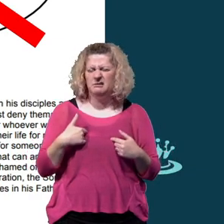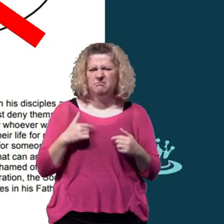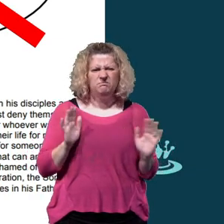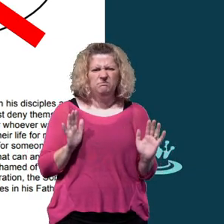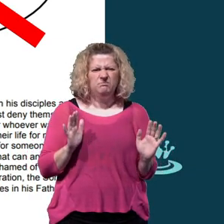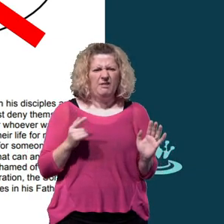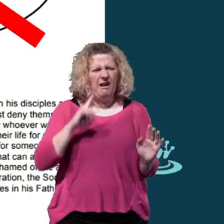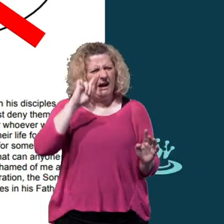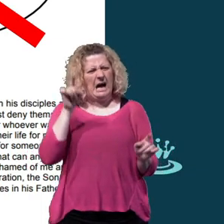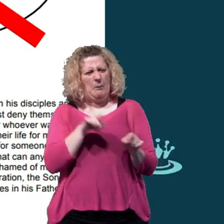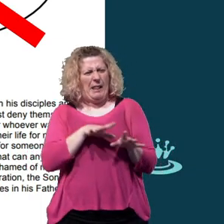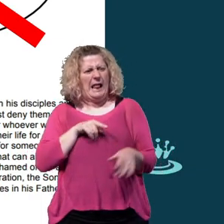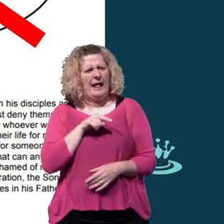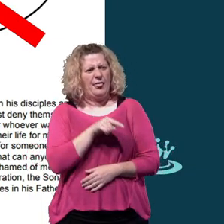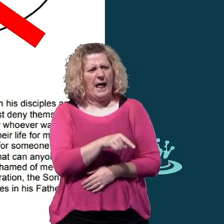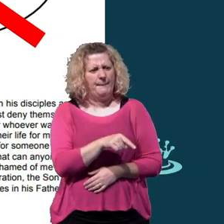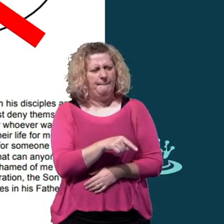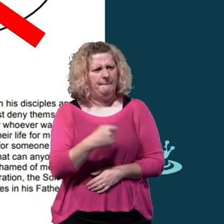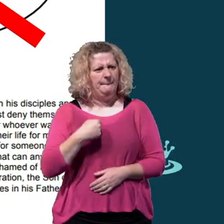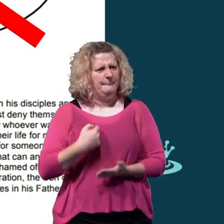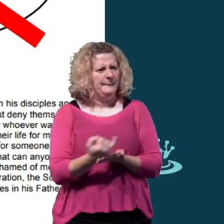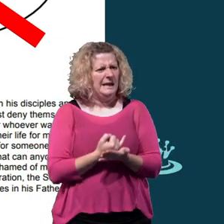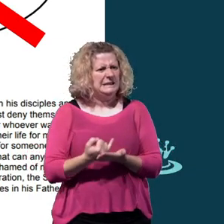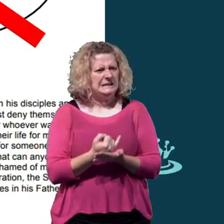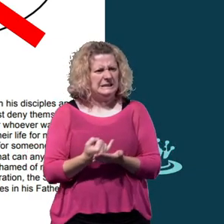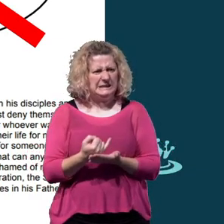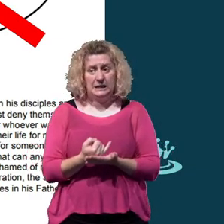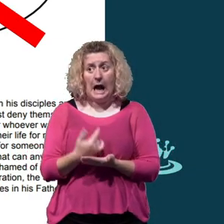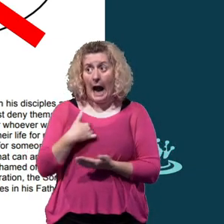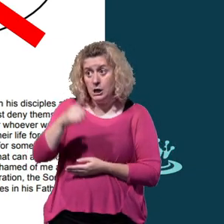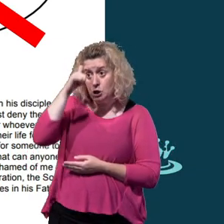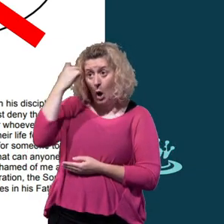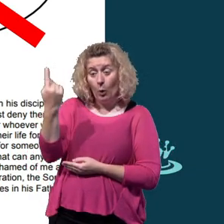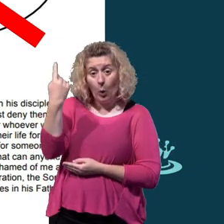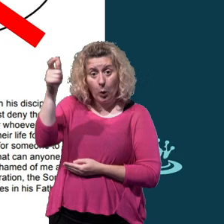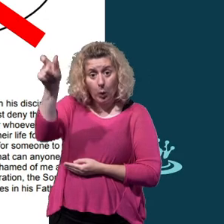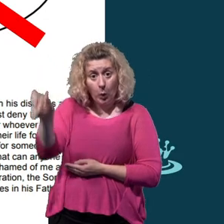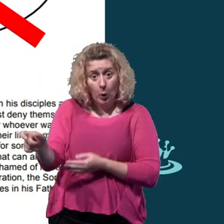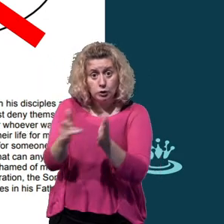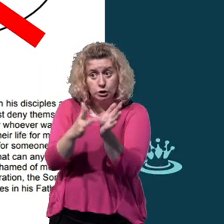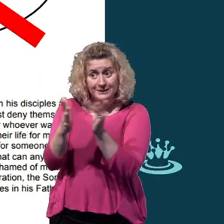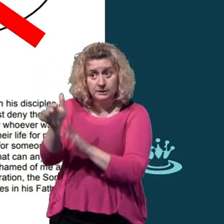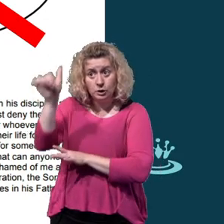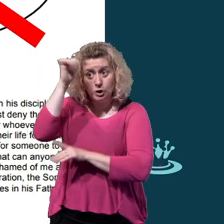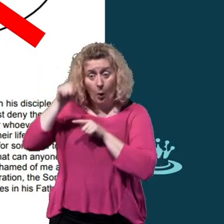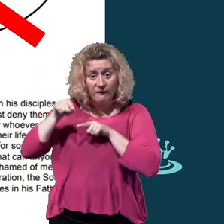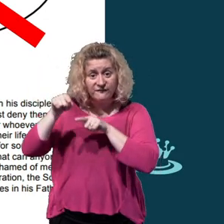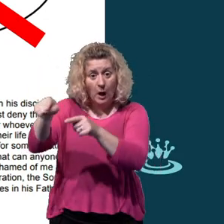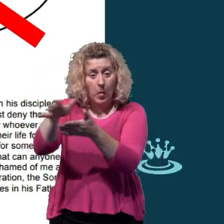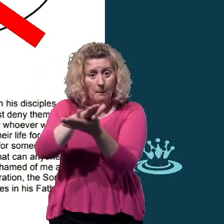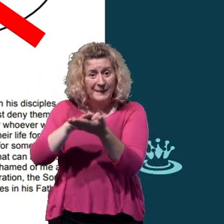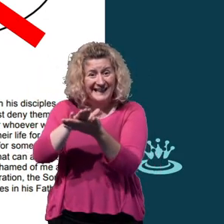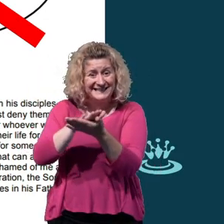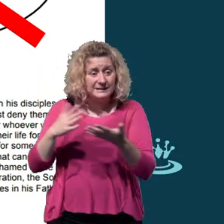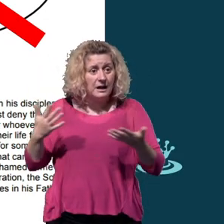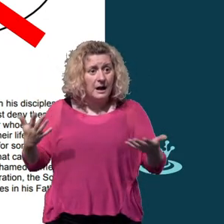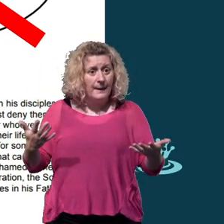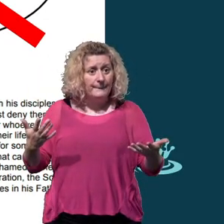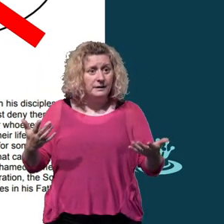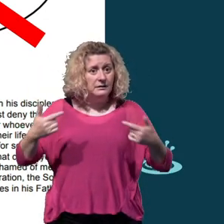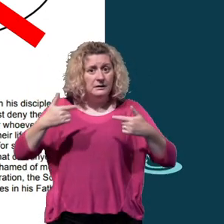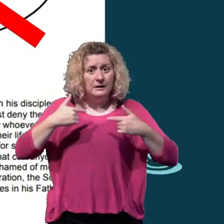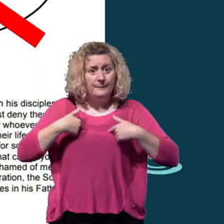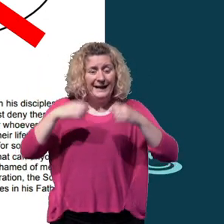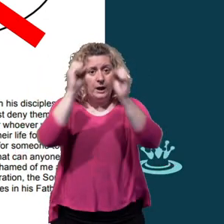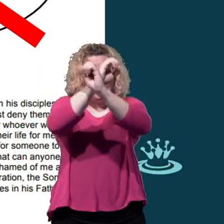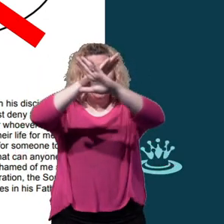them. What do I do with my sin? What happens if I know who he is, I know what it means to follow him, but I've not understood the cross, I've not got the valley of vision